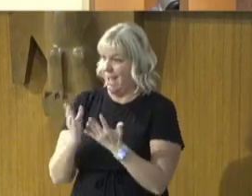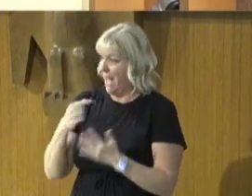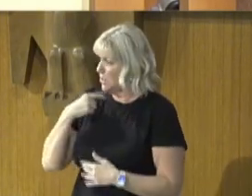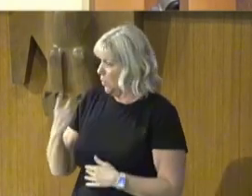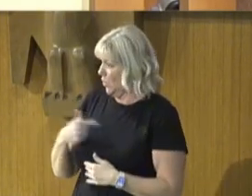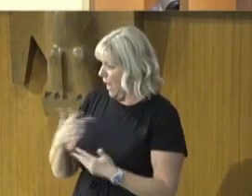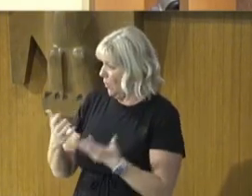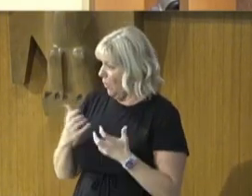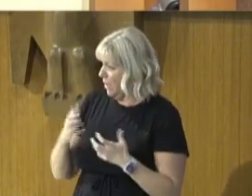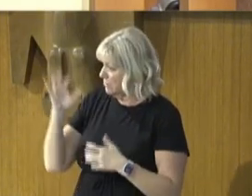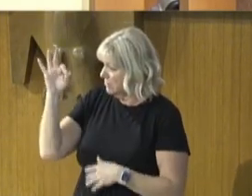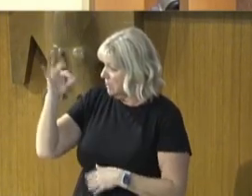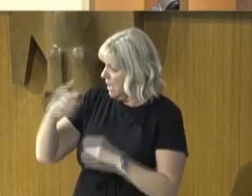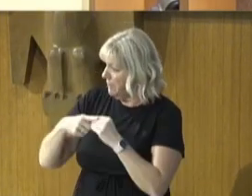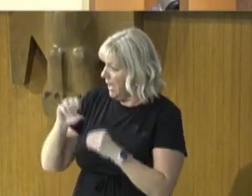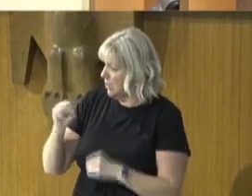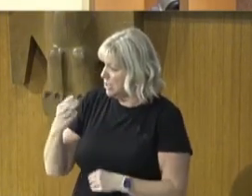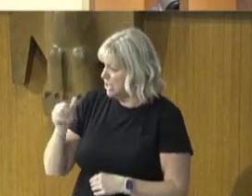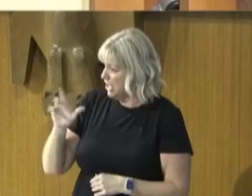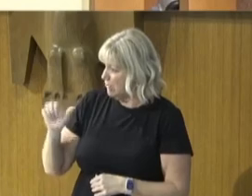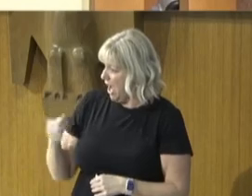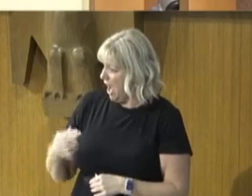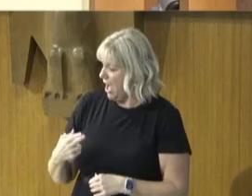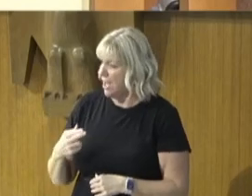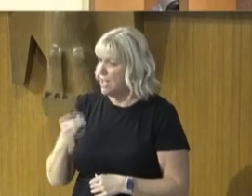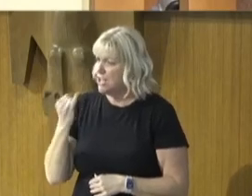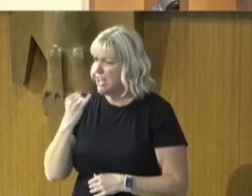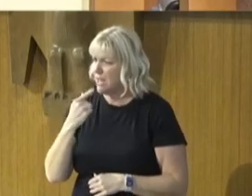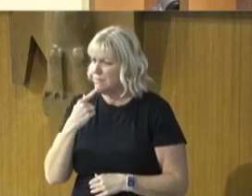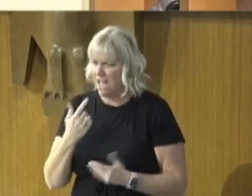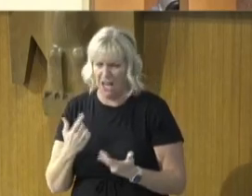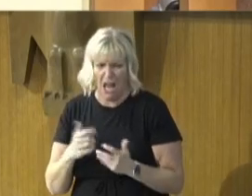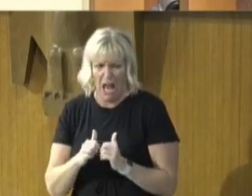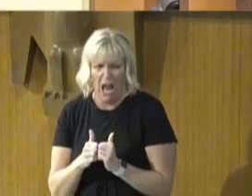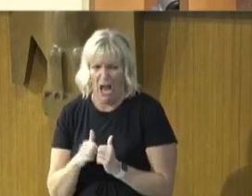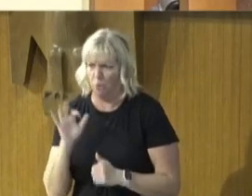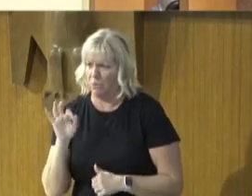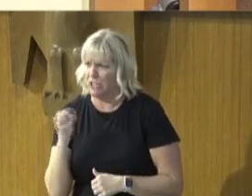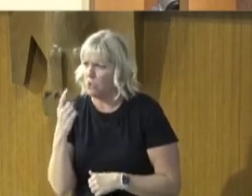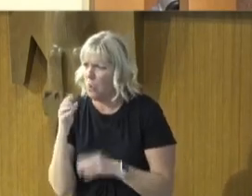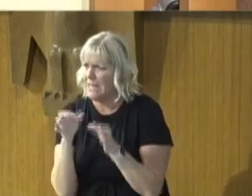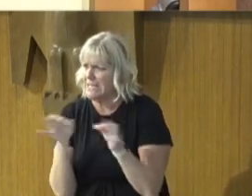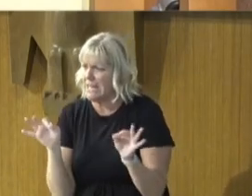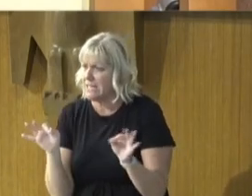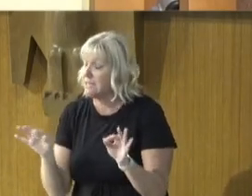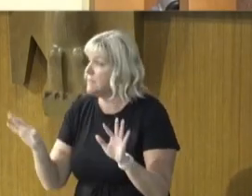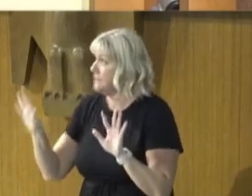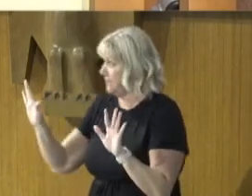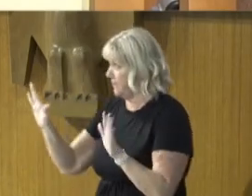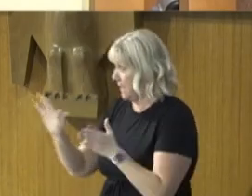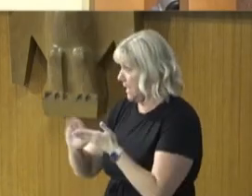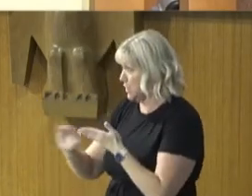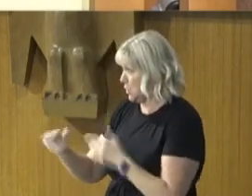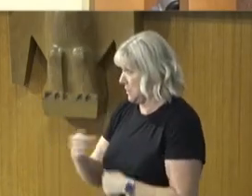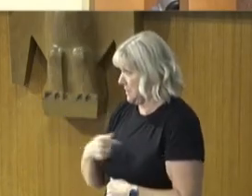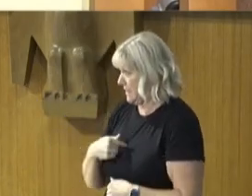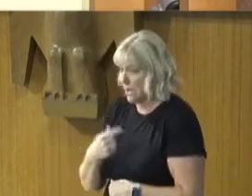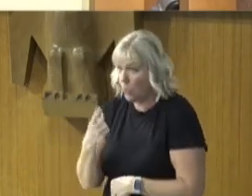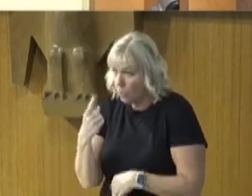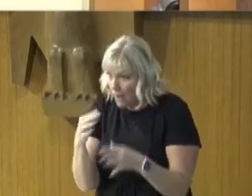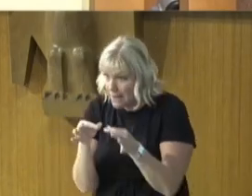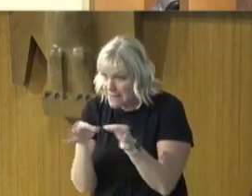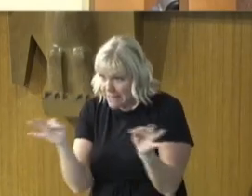this verse, and he said, well, what are you going to say about her? It's just one sentence. And I said, excuse me, that one